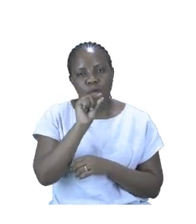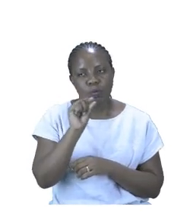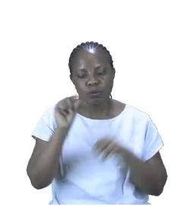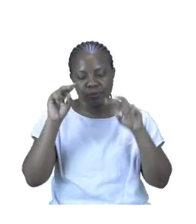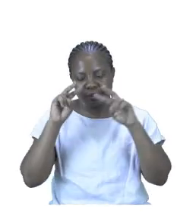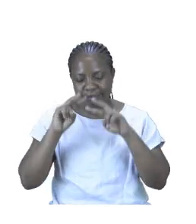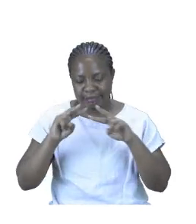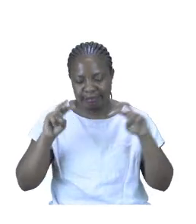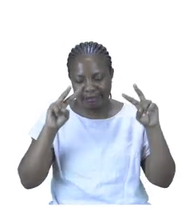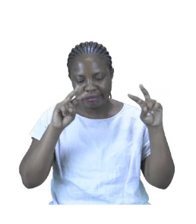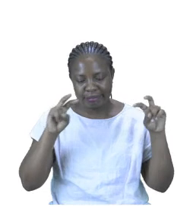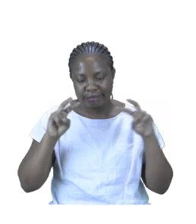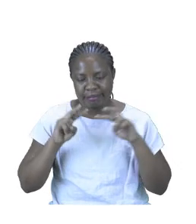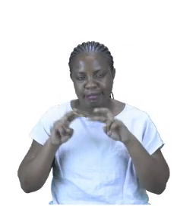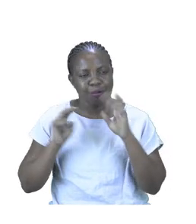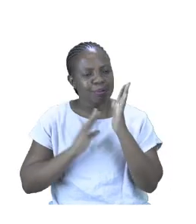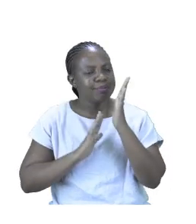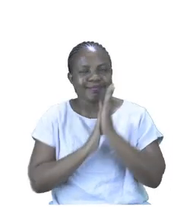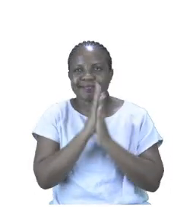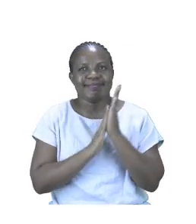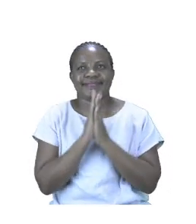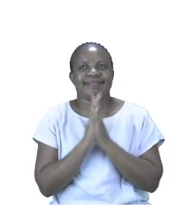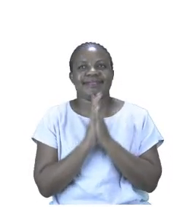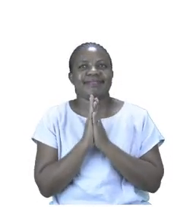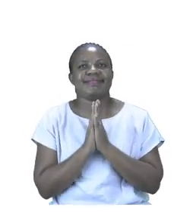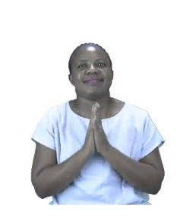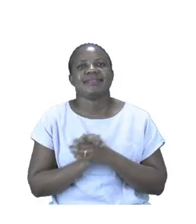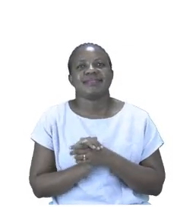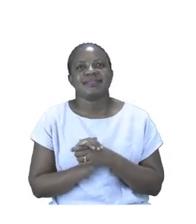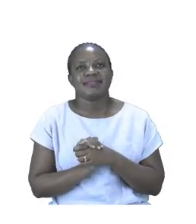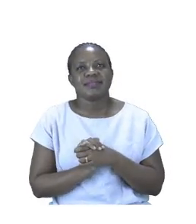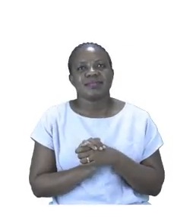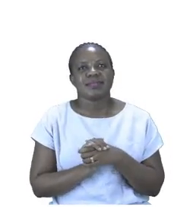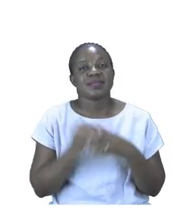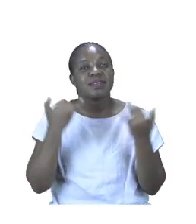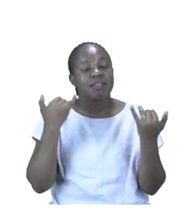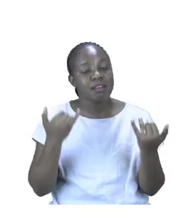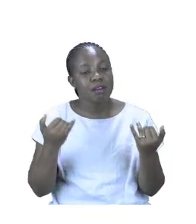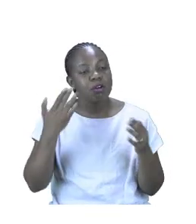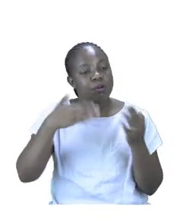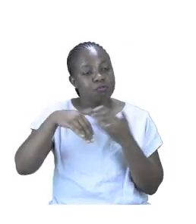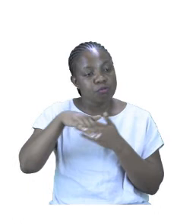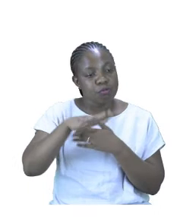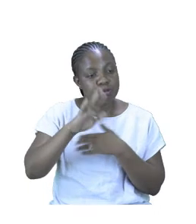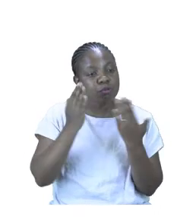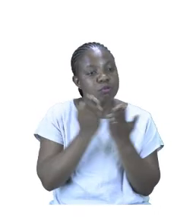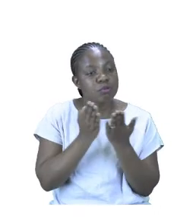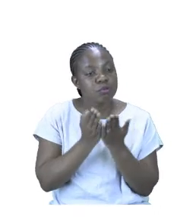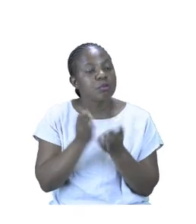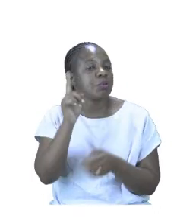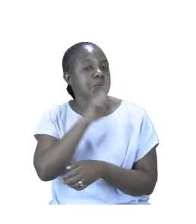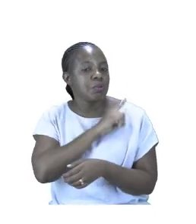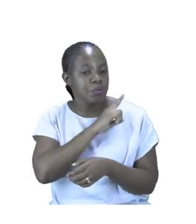to be very exciting. Now, we go to school so that we can become